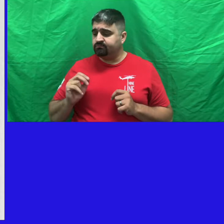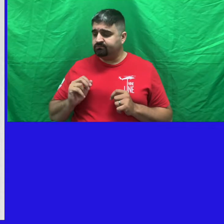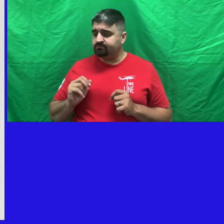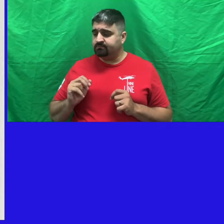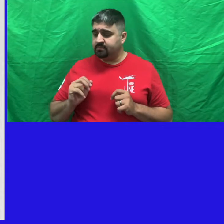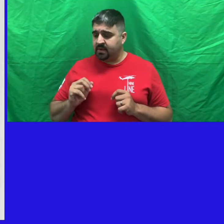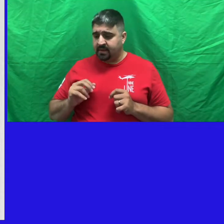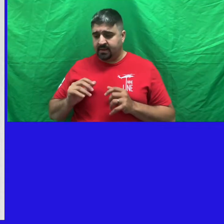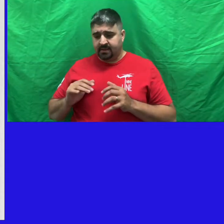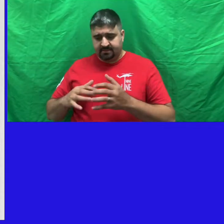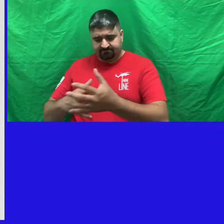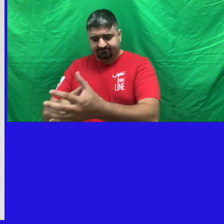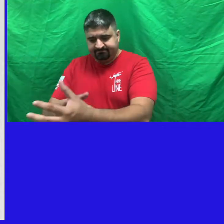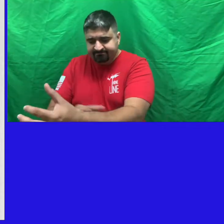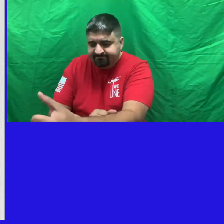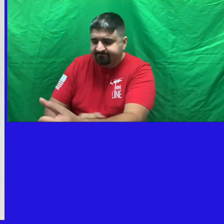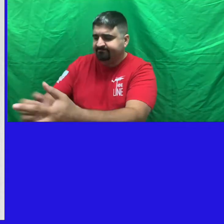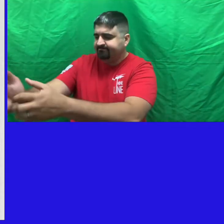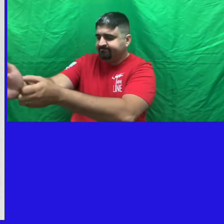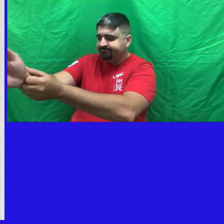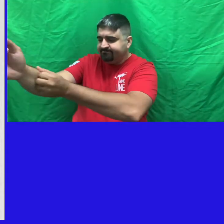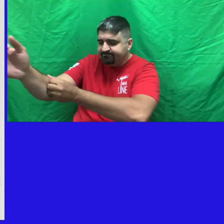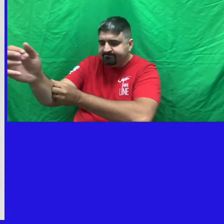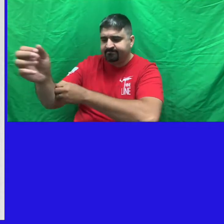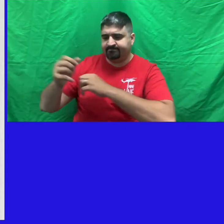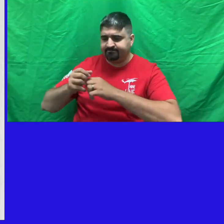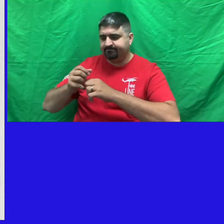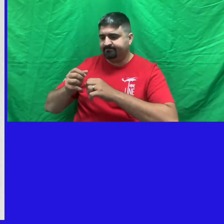dishes. He put them in the cupboard.